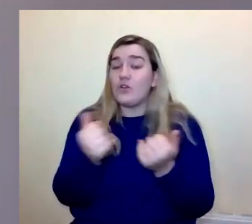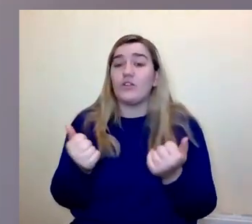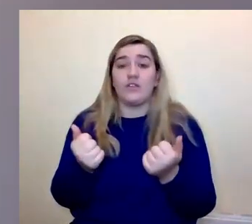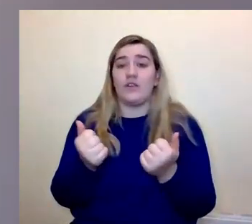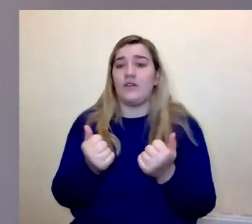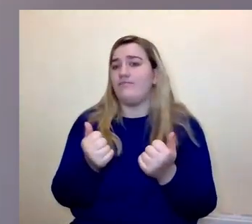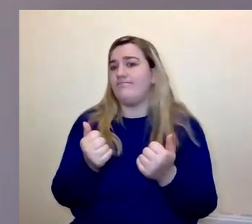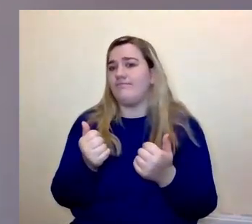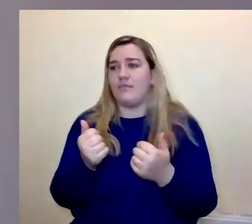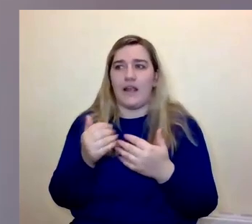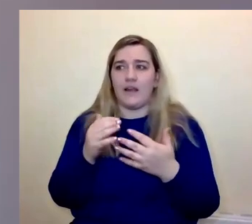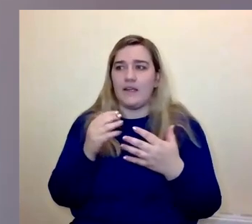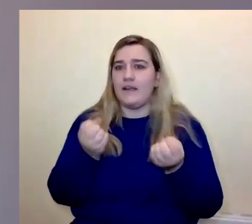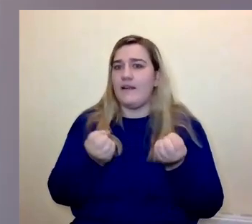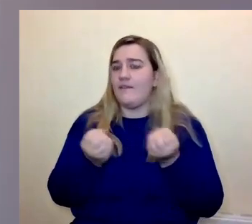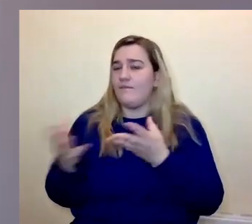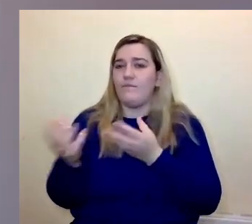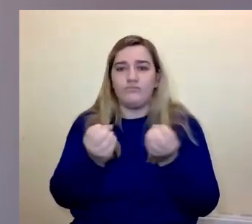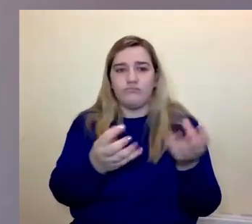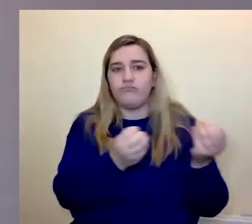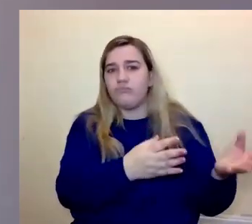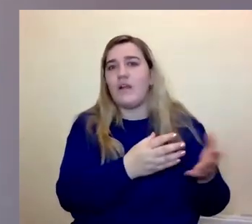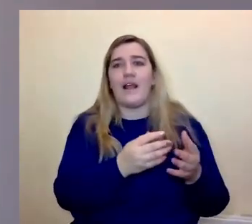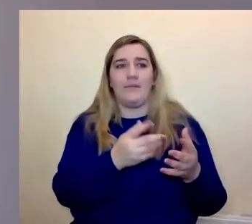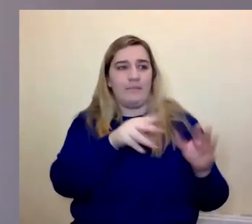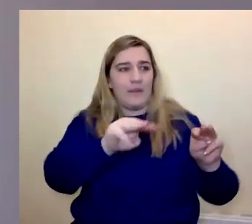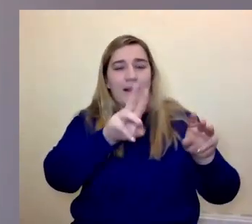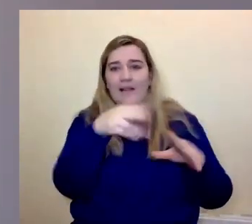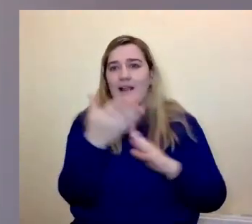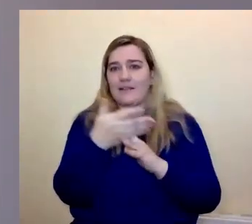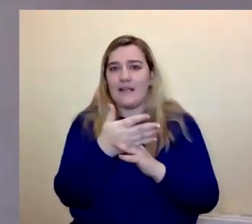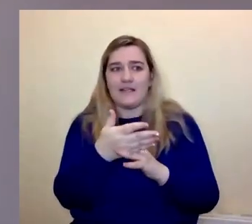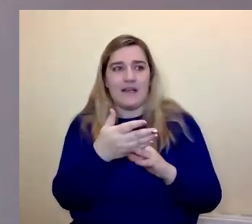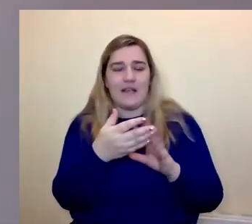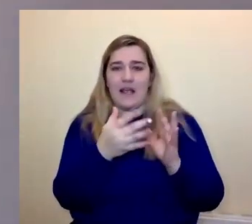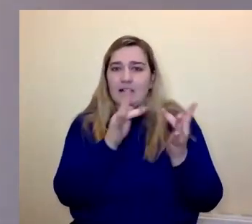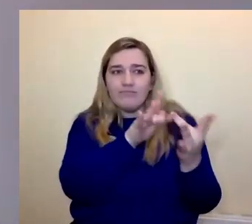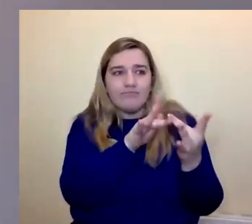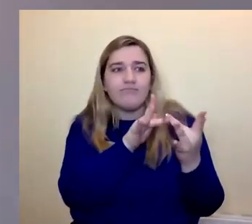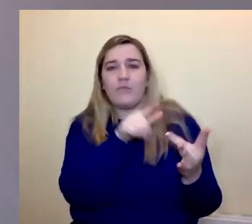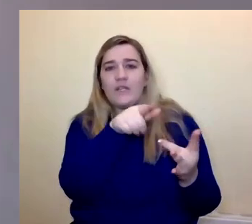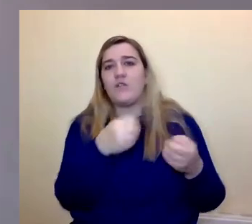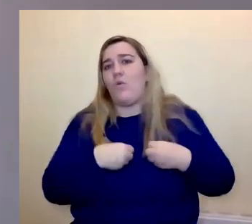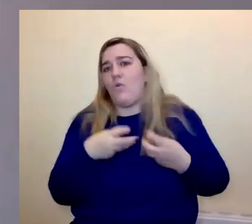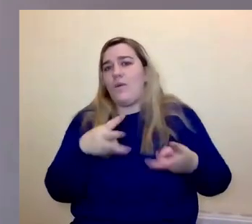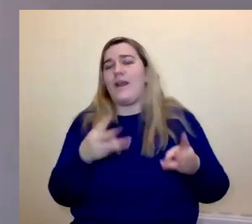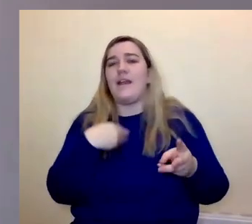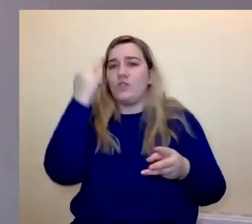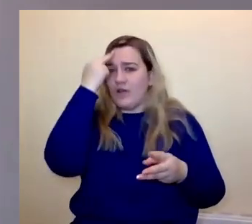colleagues right across Ireland who want to work with disabled people to understand the Act and the new statutory framework of